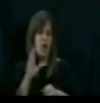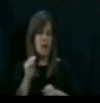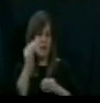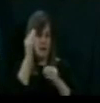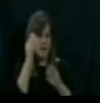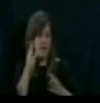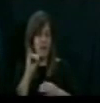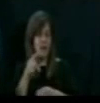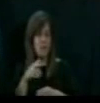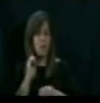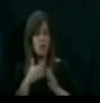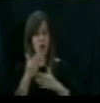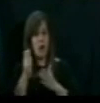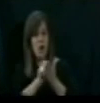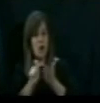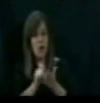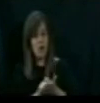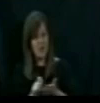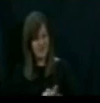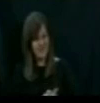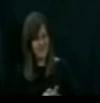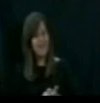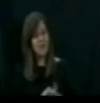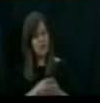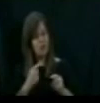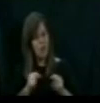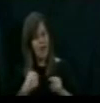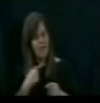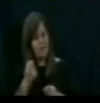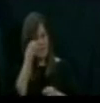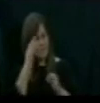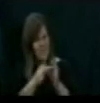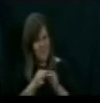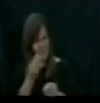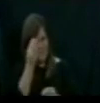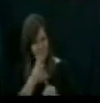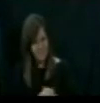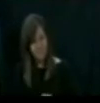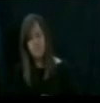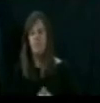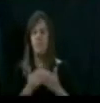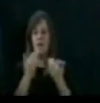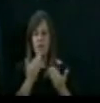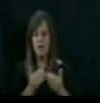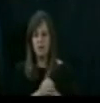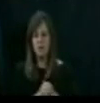next story write-up, try having a little faith. Thank you. Thank you.